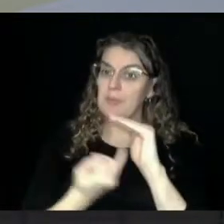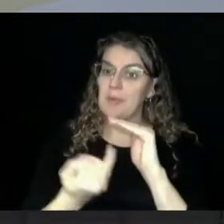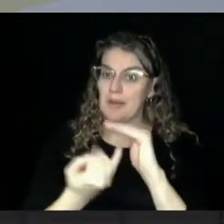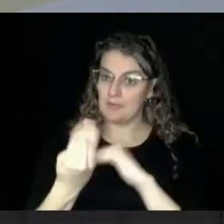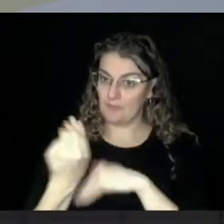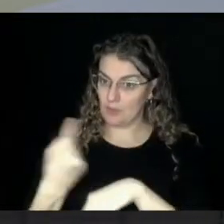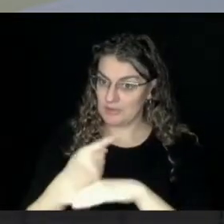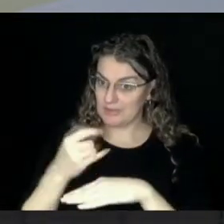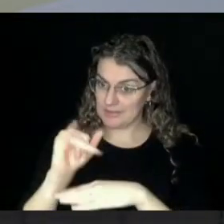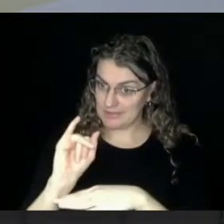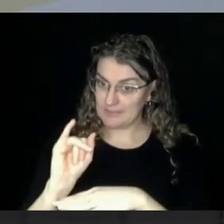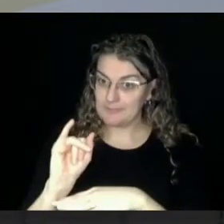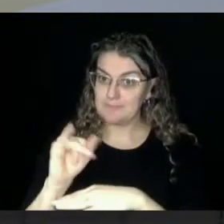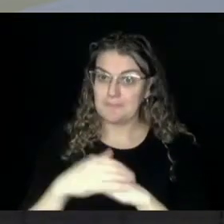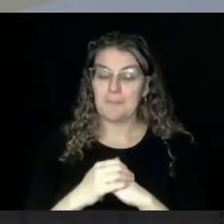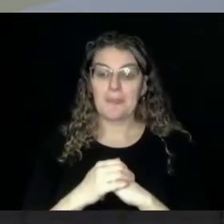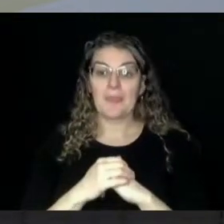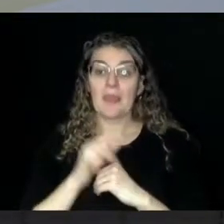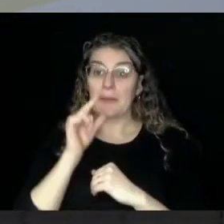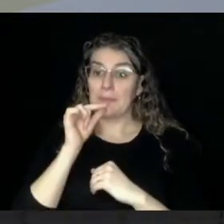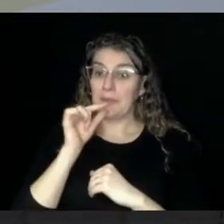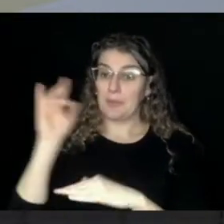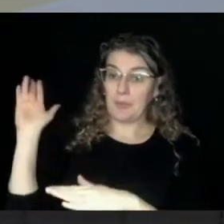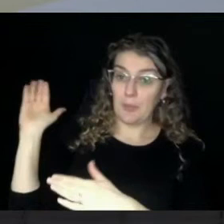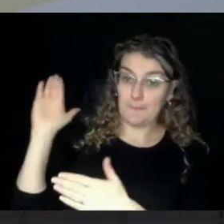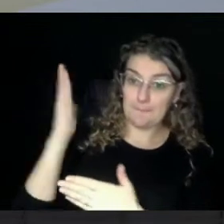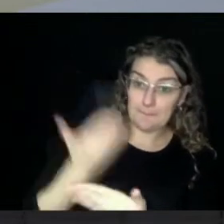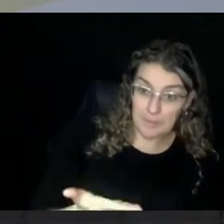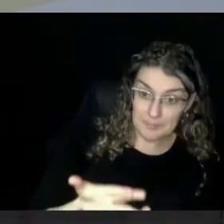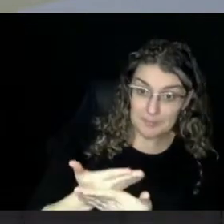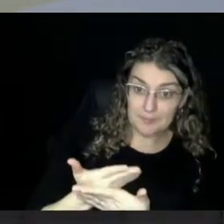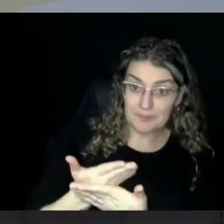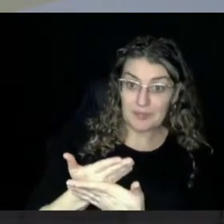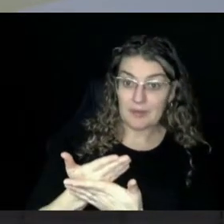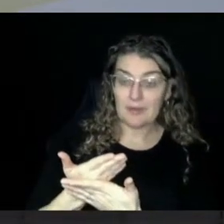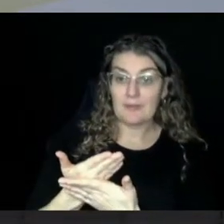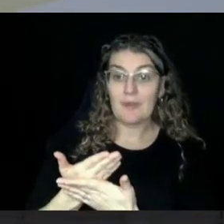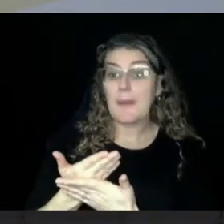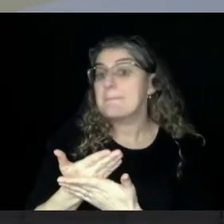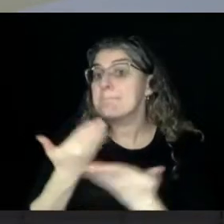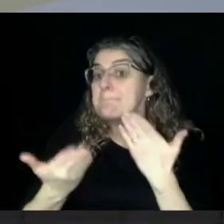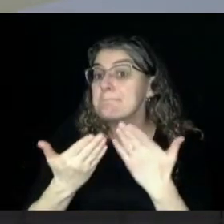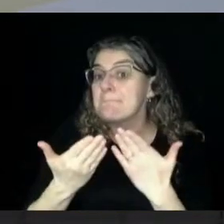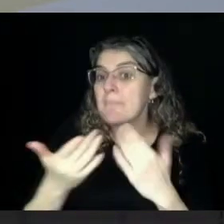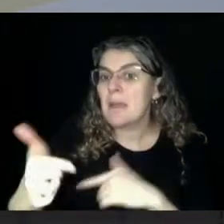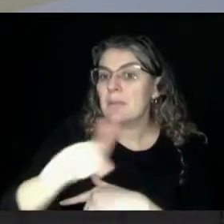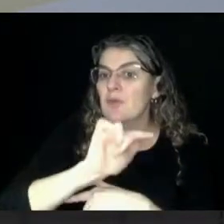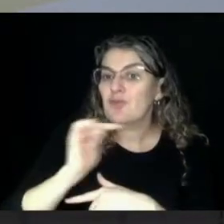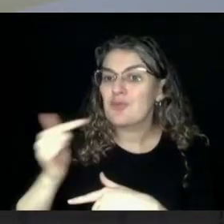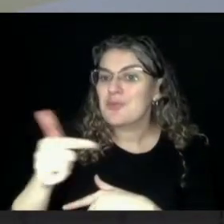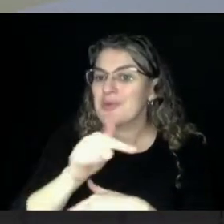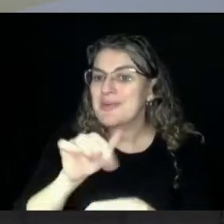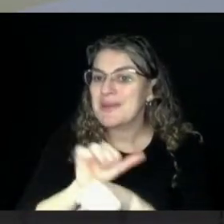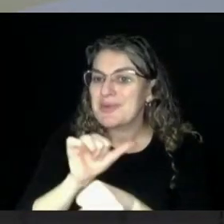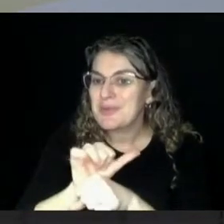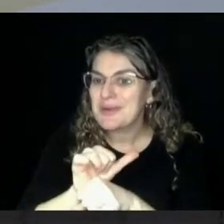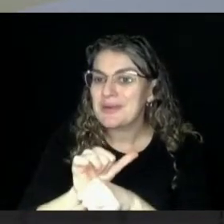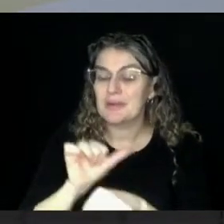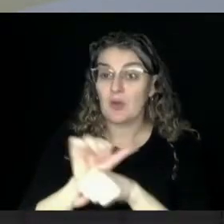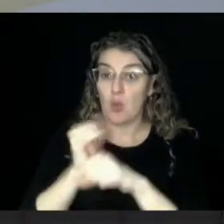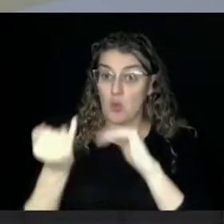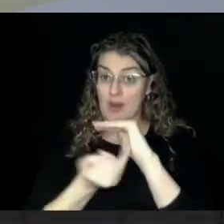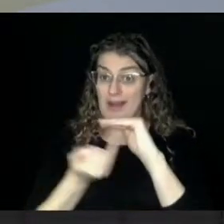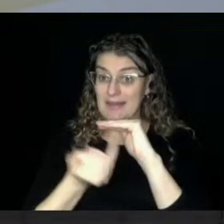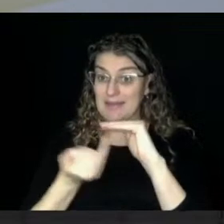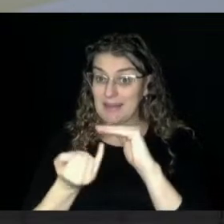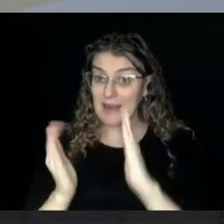certainly, but it will, for many of the people who are arriving at the airport, they may be rotational workers or work isolators who would normally